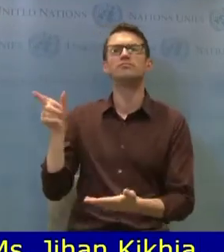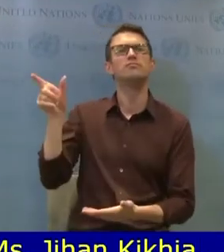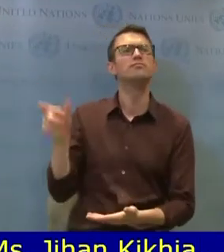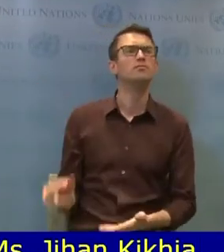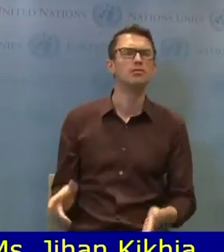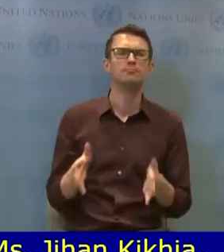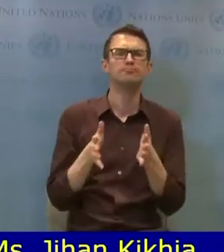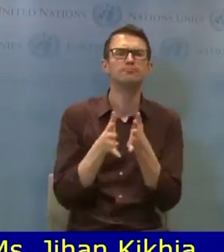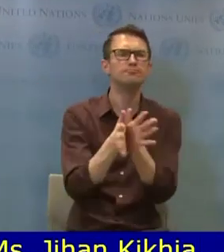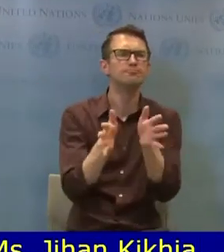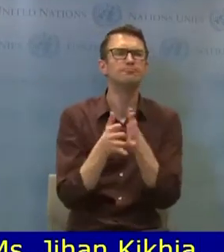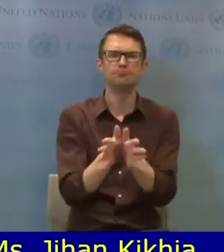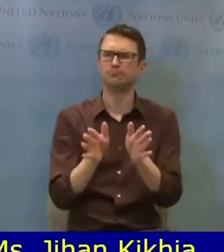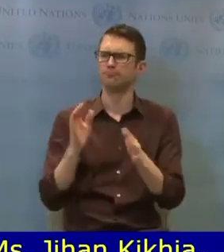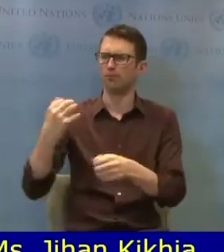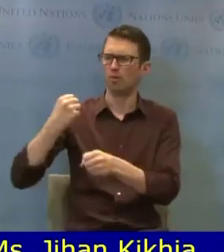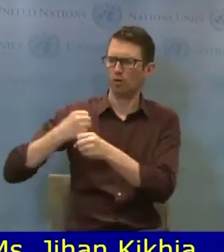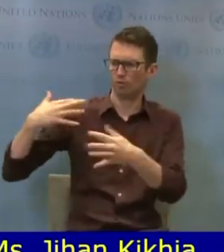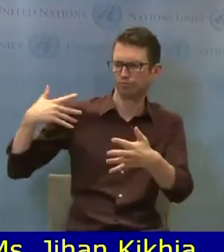floor.